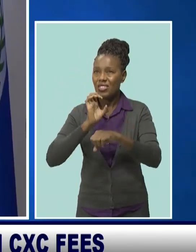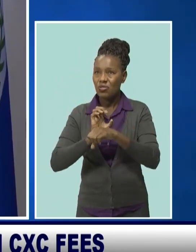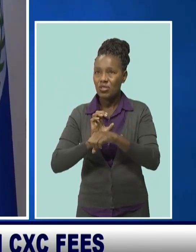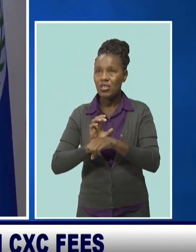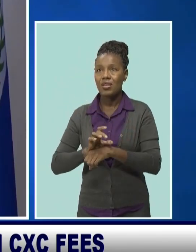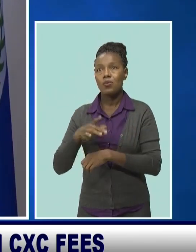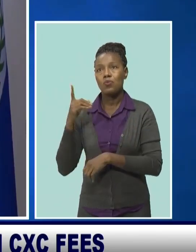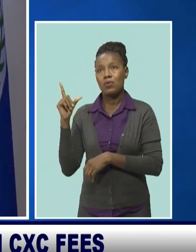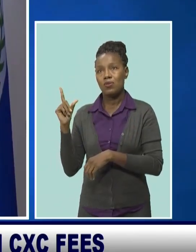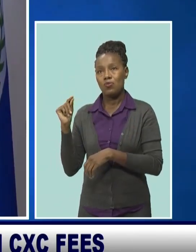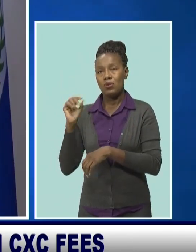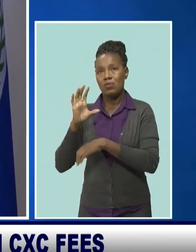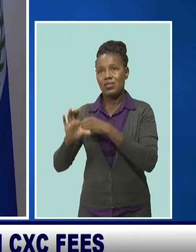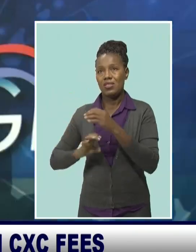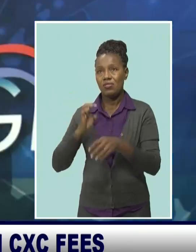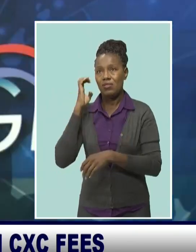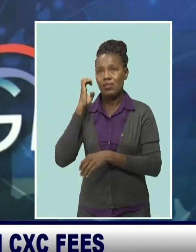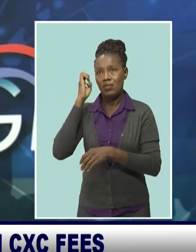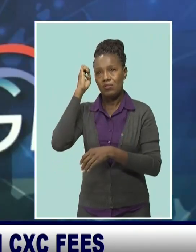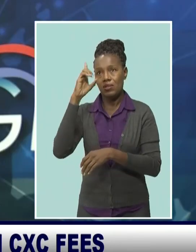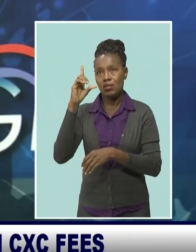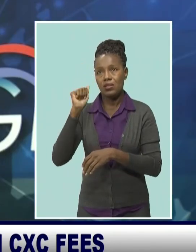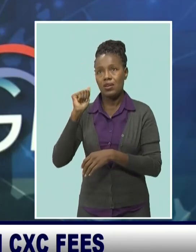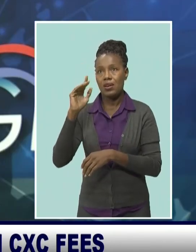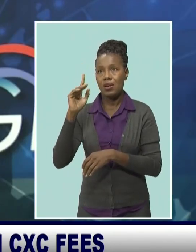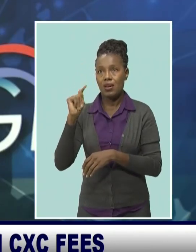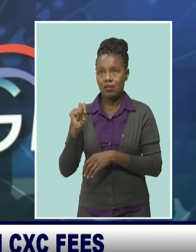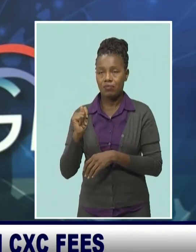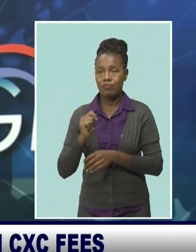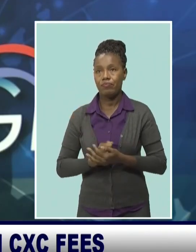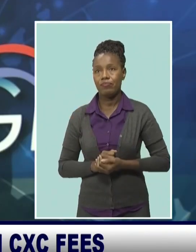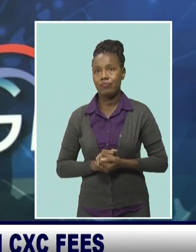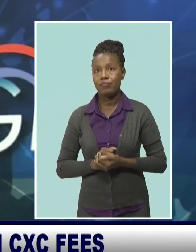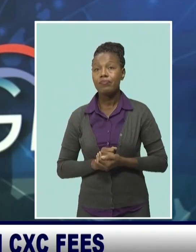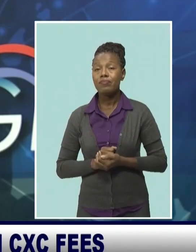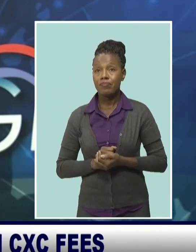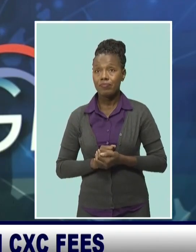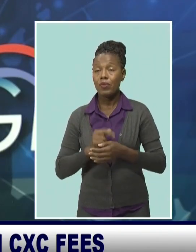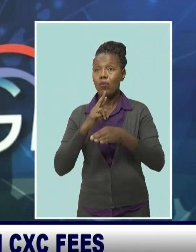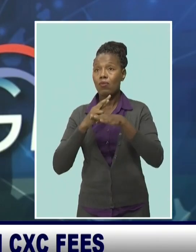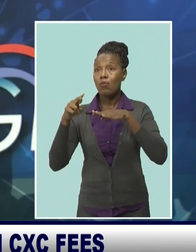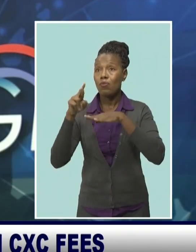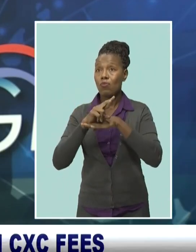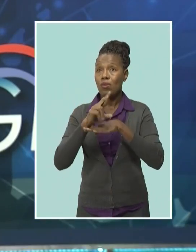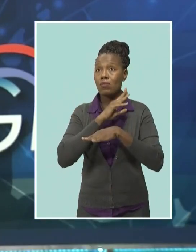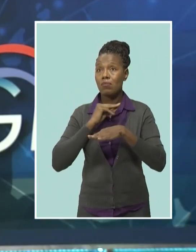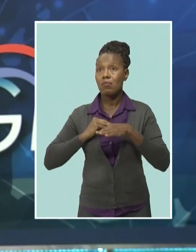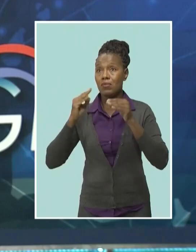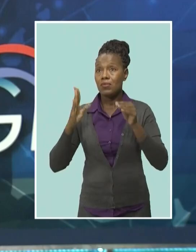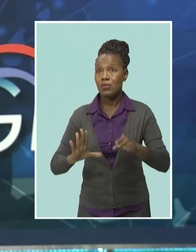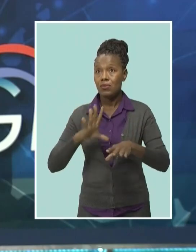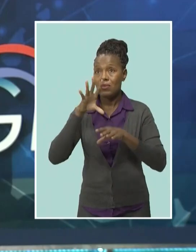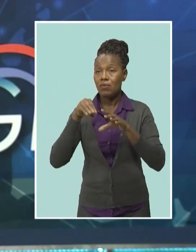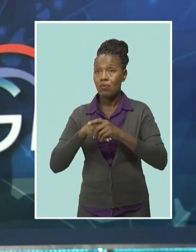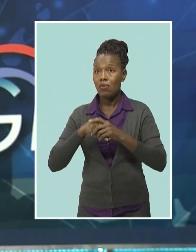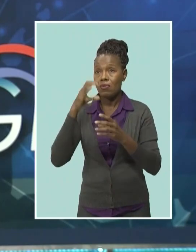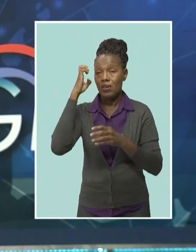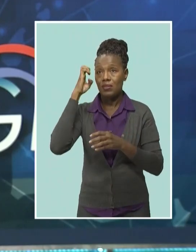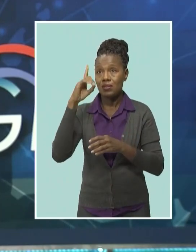Century Education Act. The regional ministers of education are meeting on the eve of the 50th anniversary of the